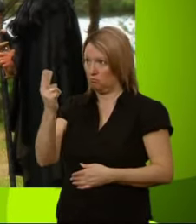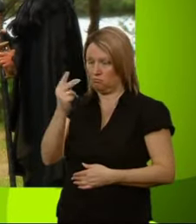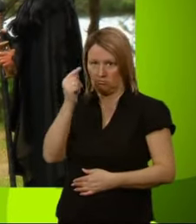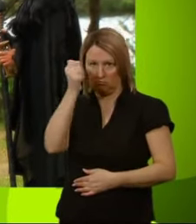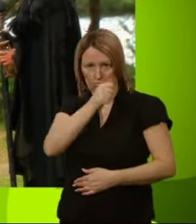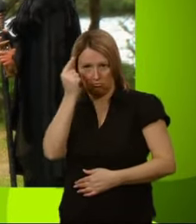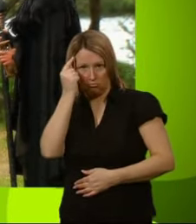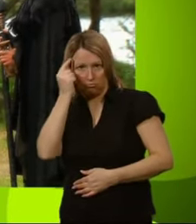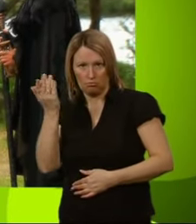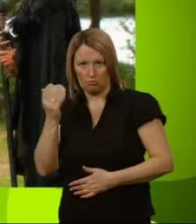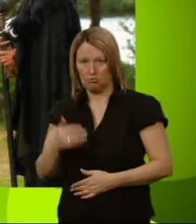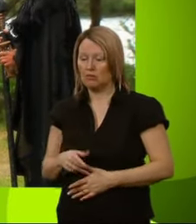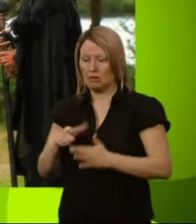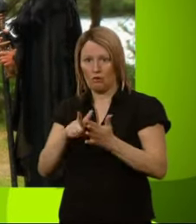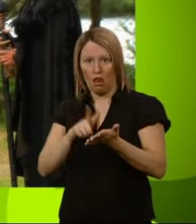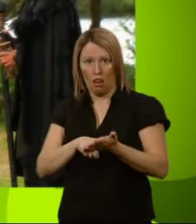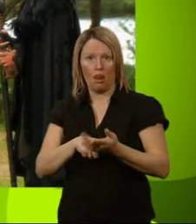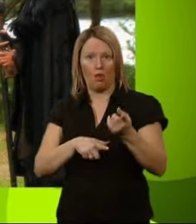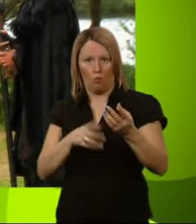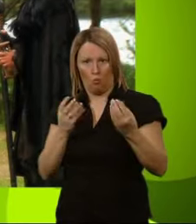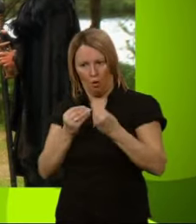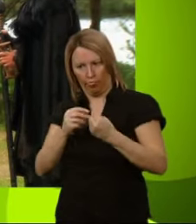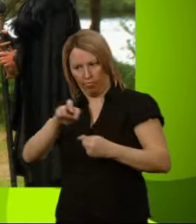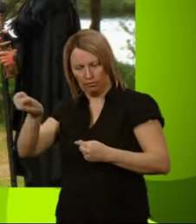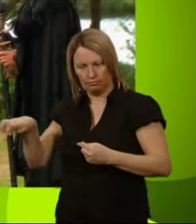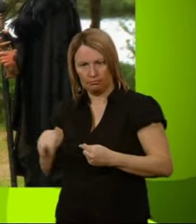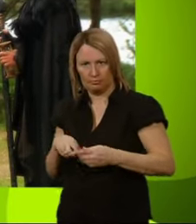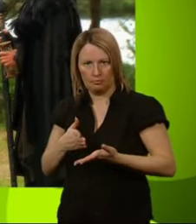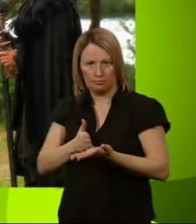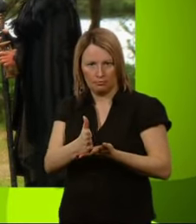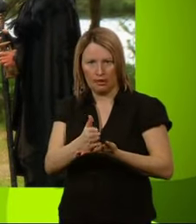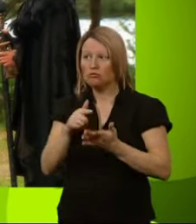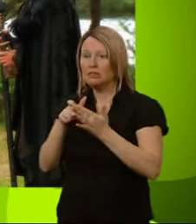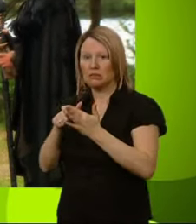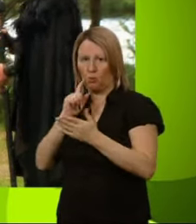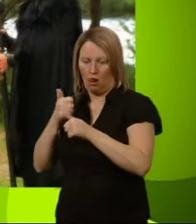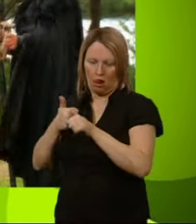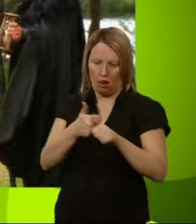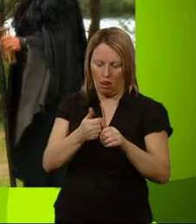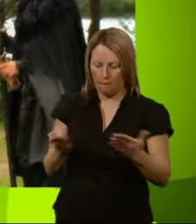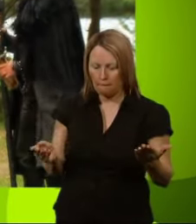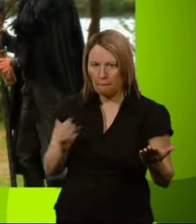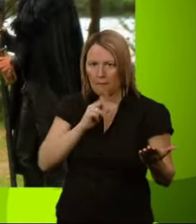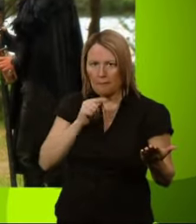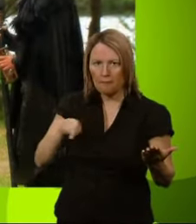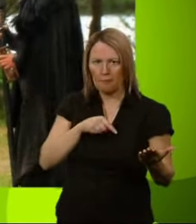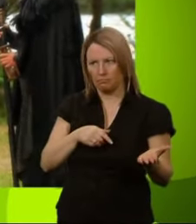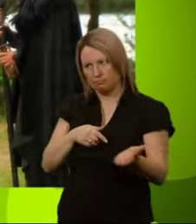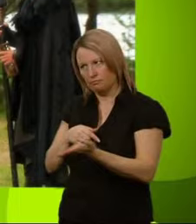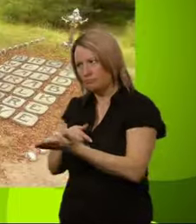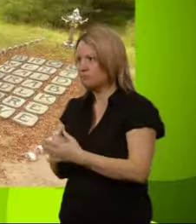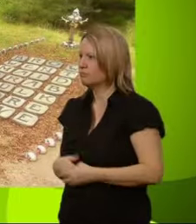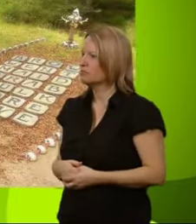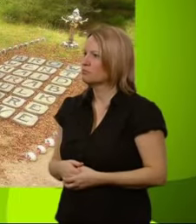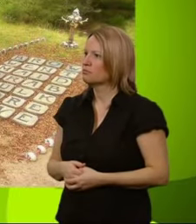you. Dyrell, you will walk the path. And Dridic, you will assist. Step forward.